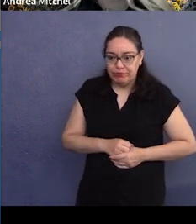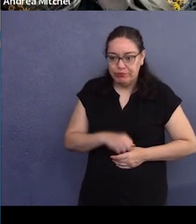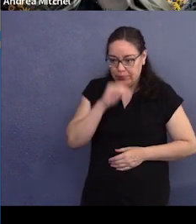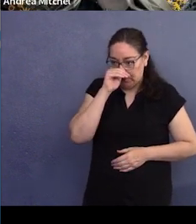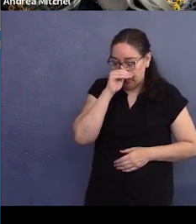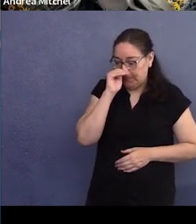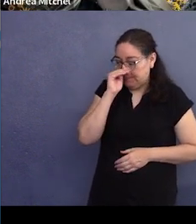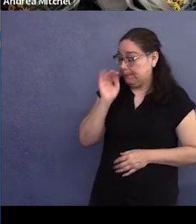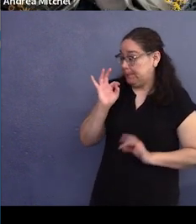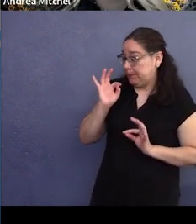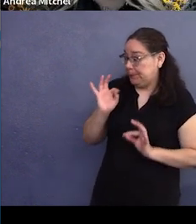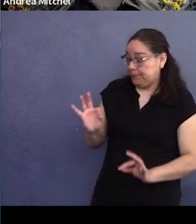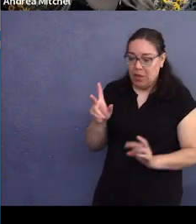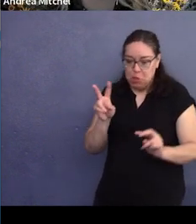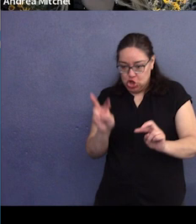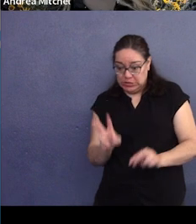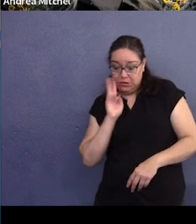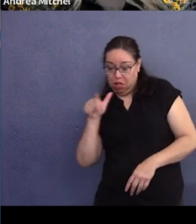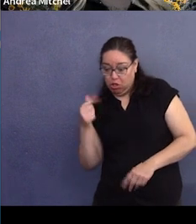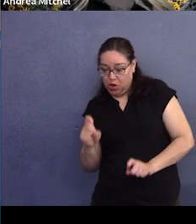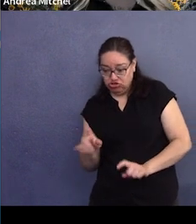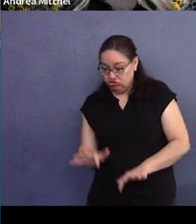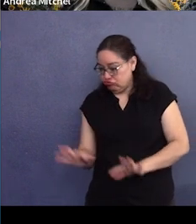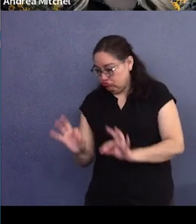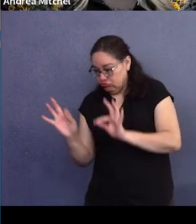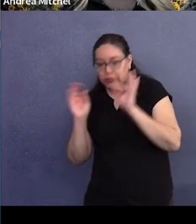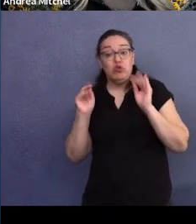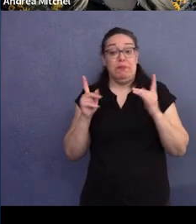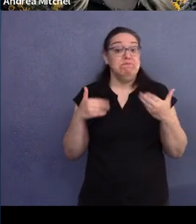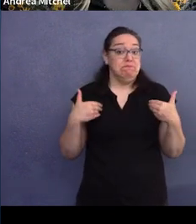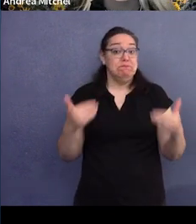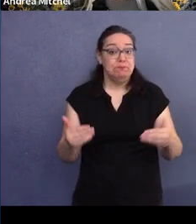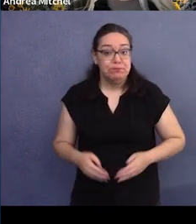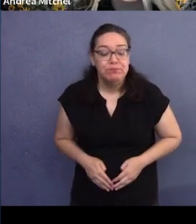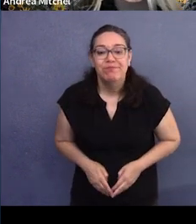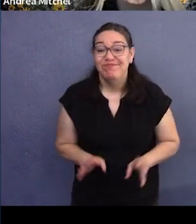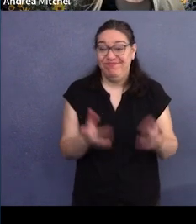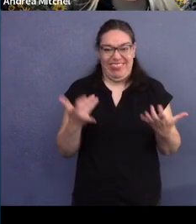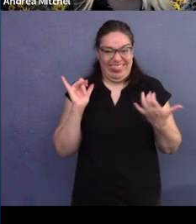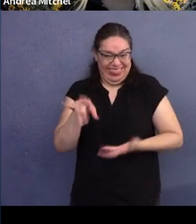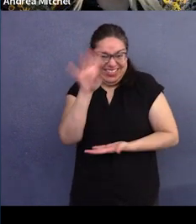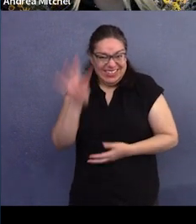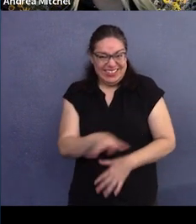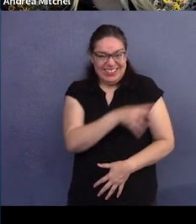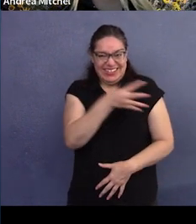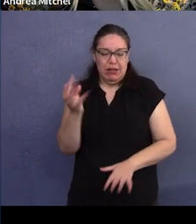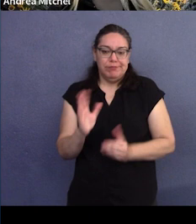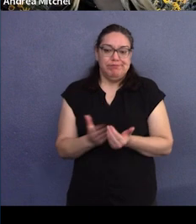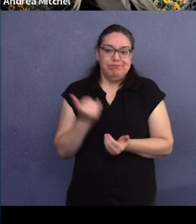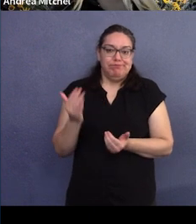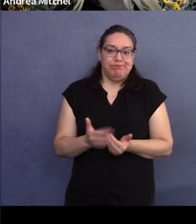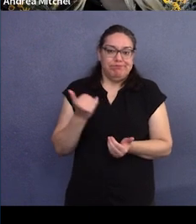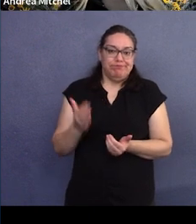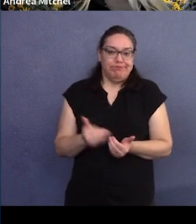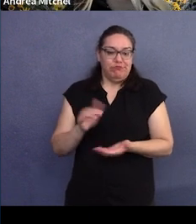Very good. I'm just looking to see if there's anybody else. Got it. Perfect. Okay. We're going to move on. So now what I've given you is a handy